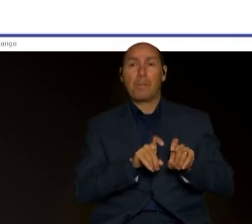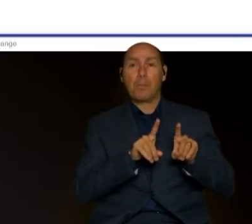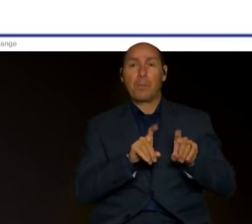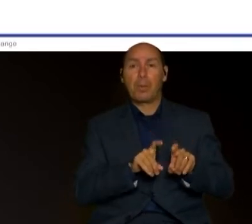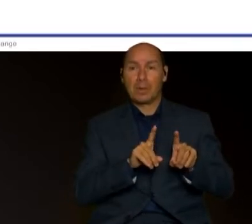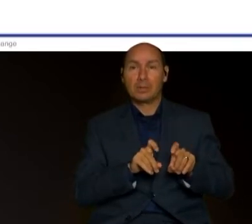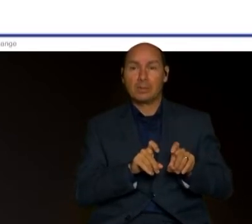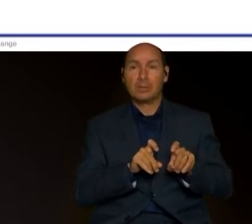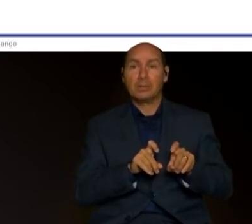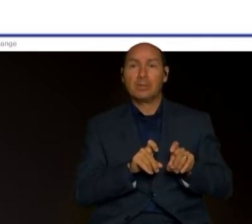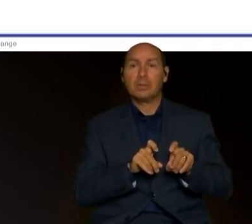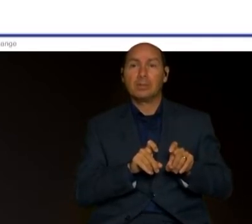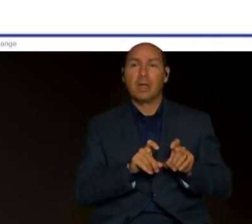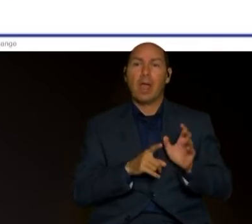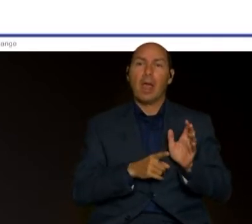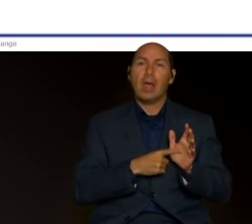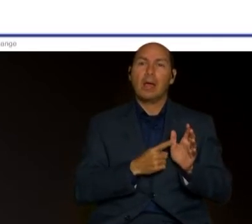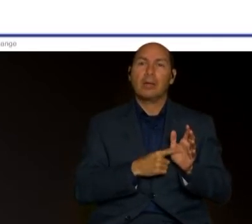program,